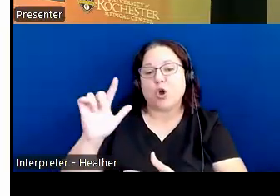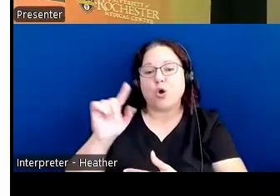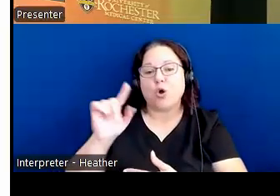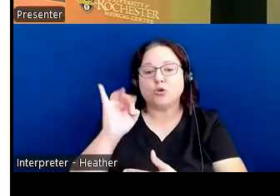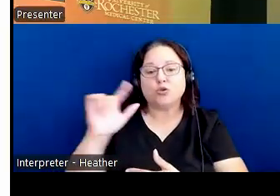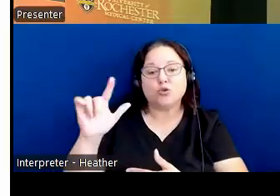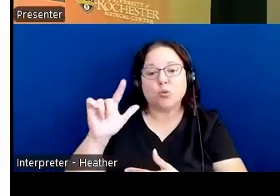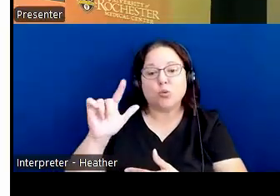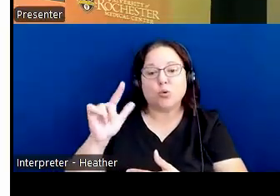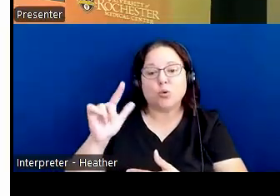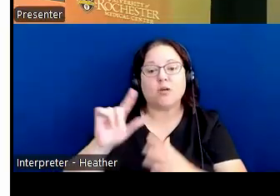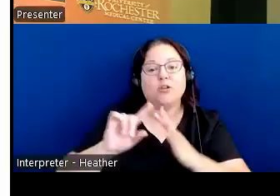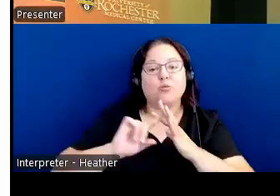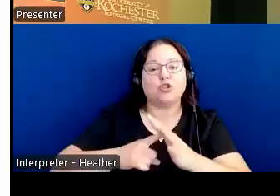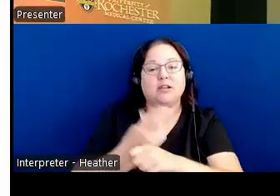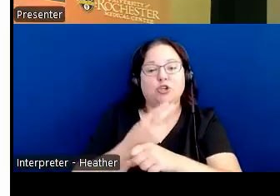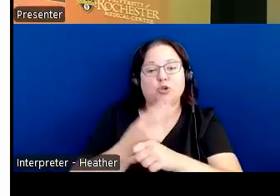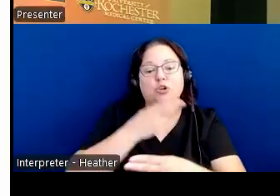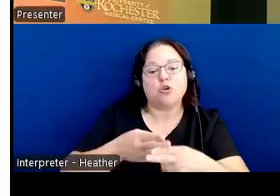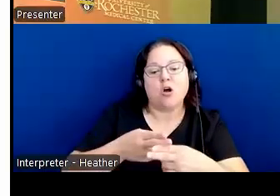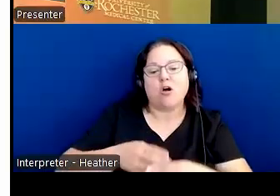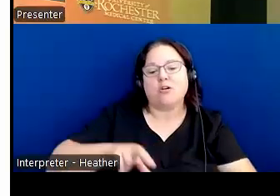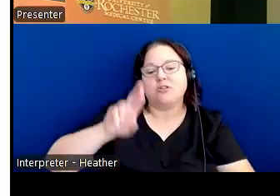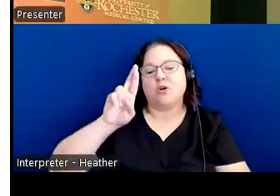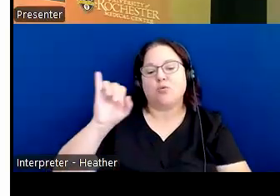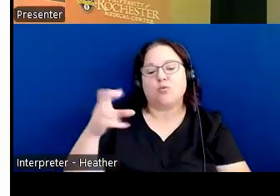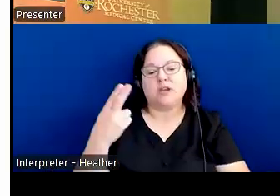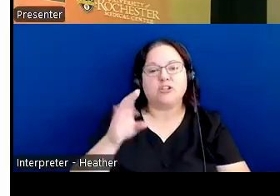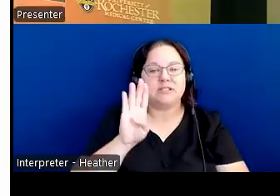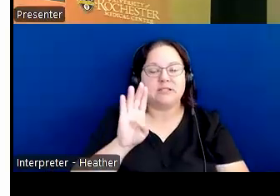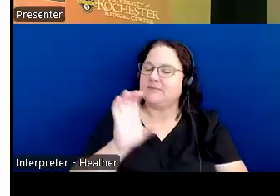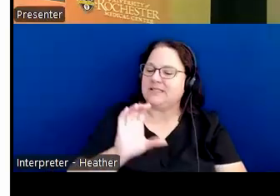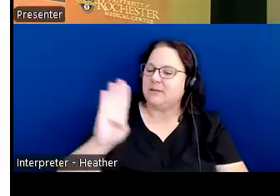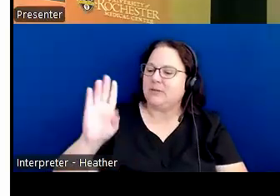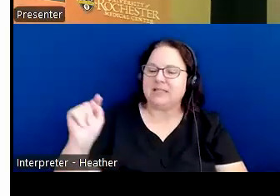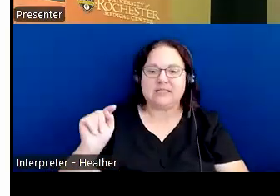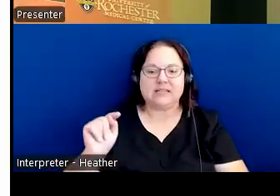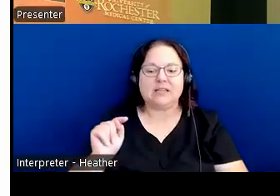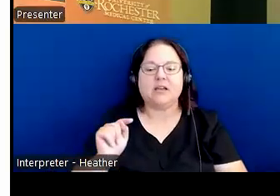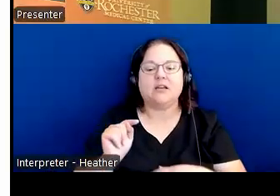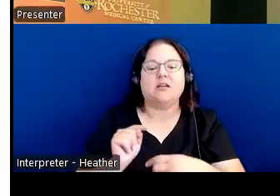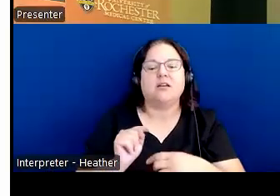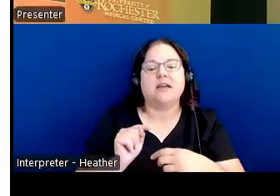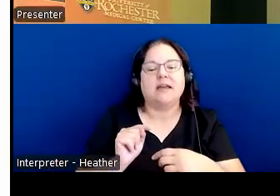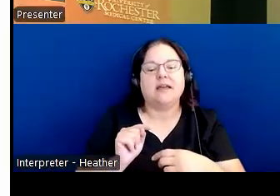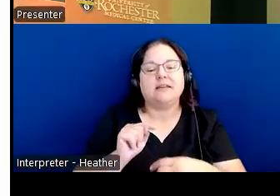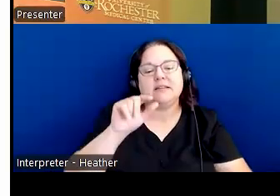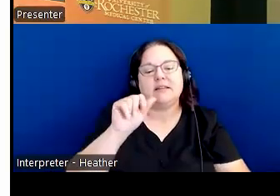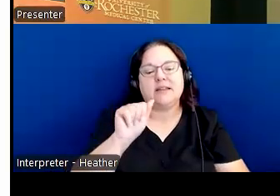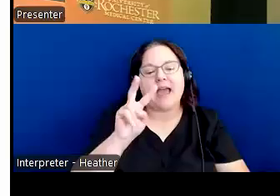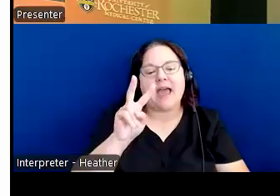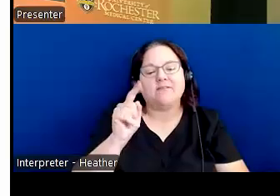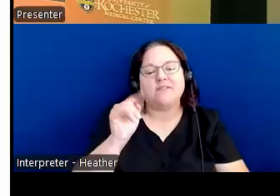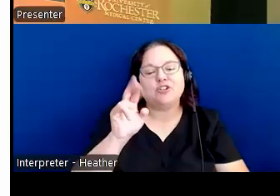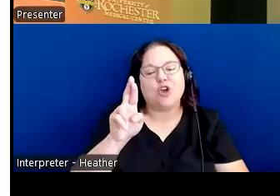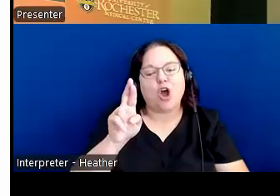Recovery called Rich CBT. This is a digital avatar-assisted CBT platform designed to engage